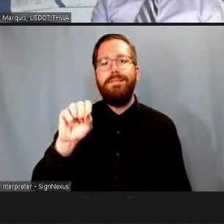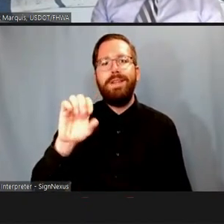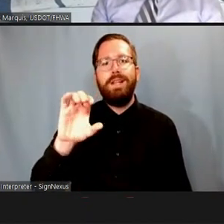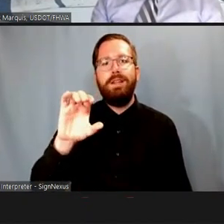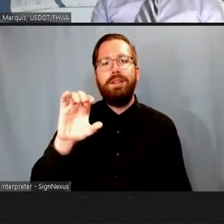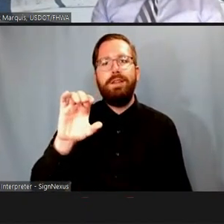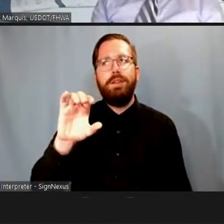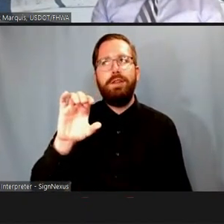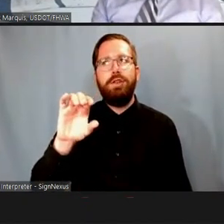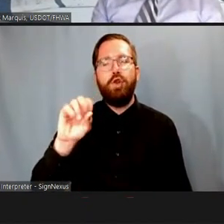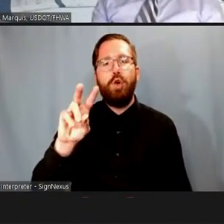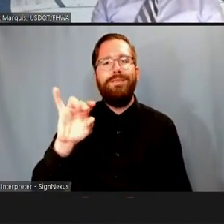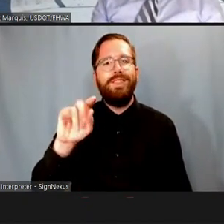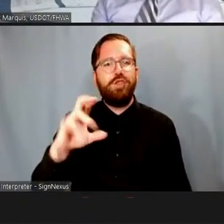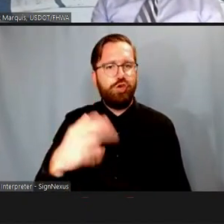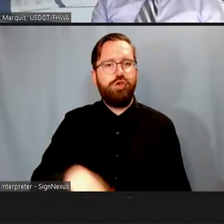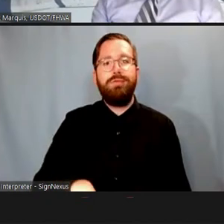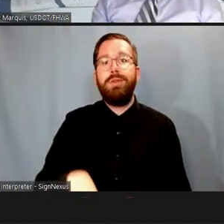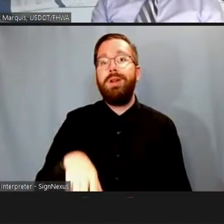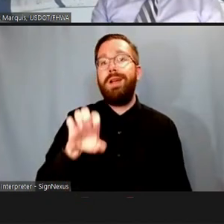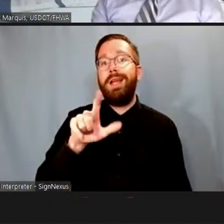elizabeth curry